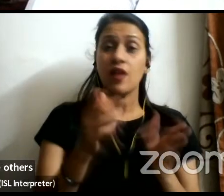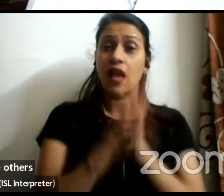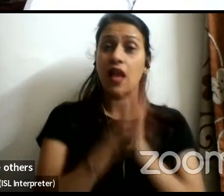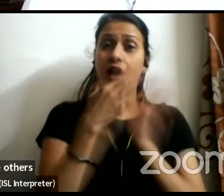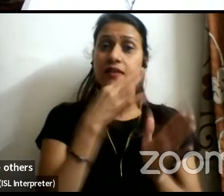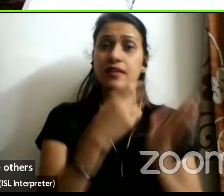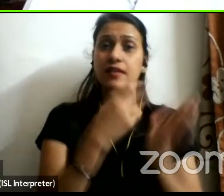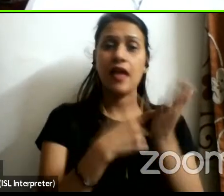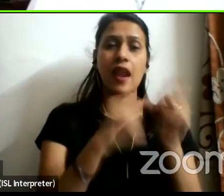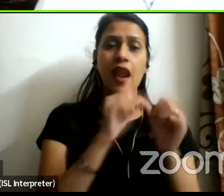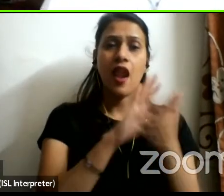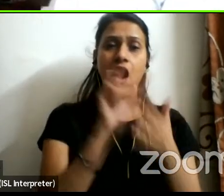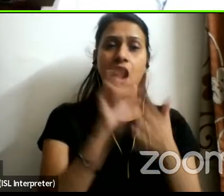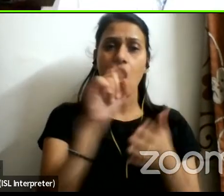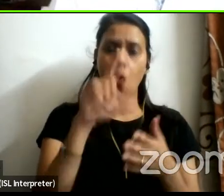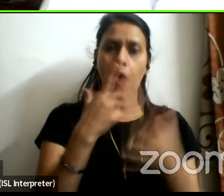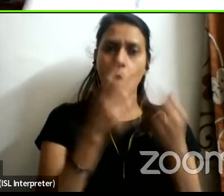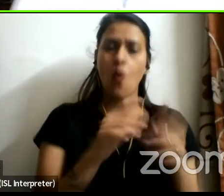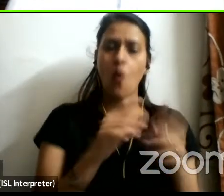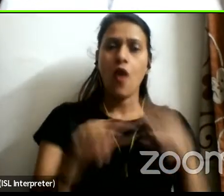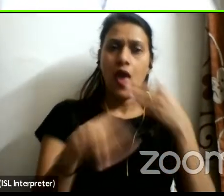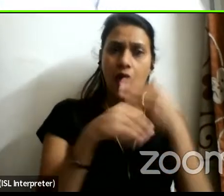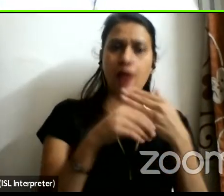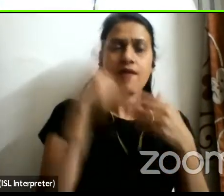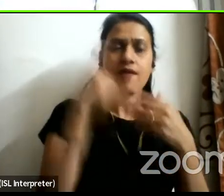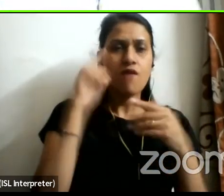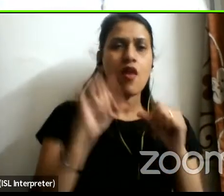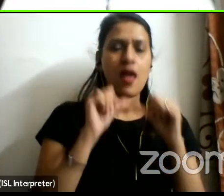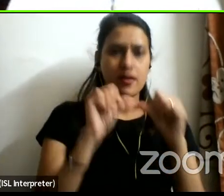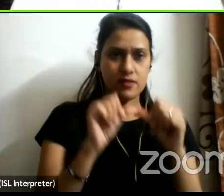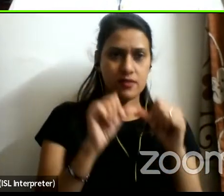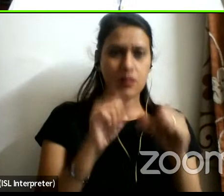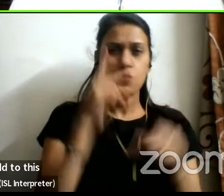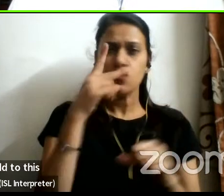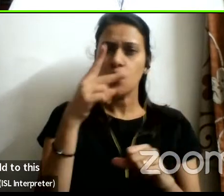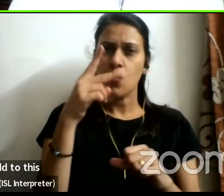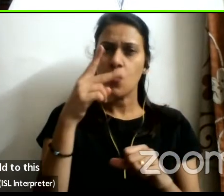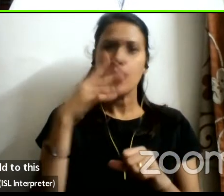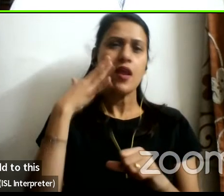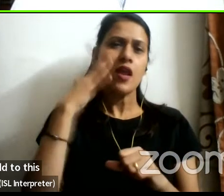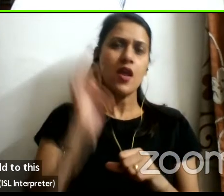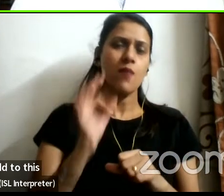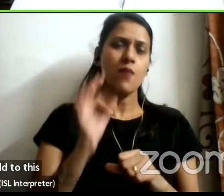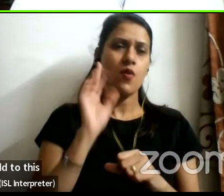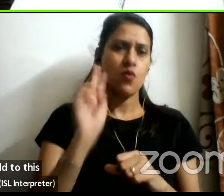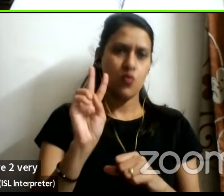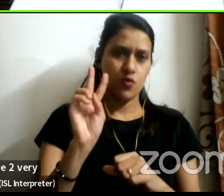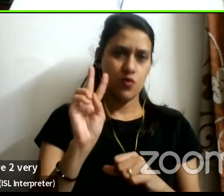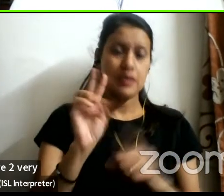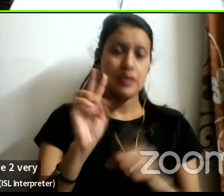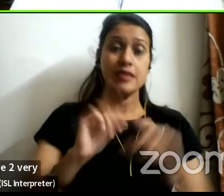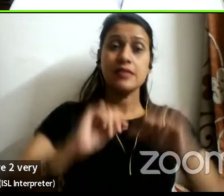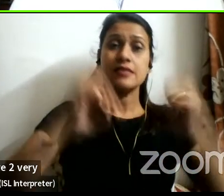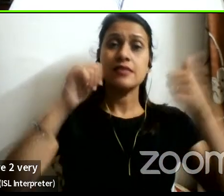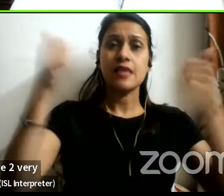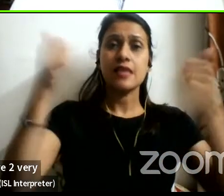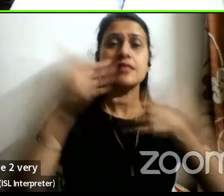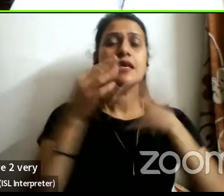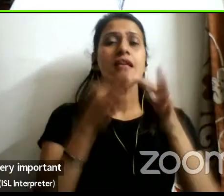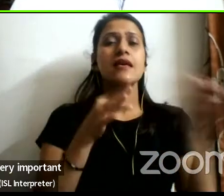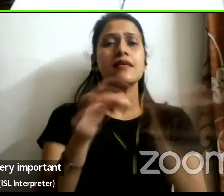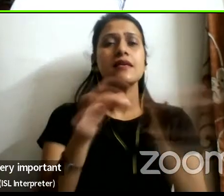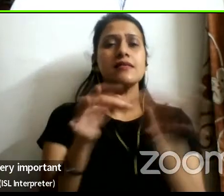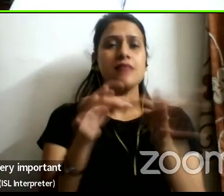add to this. Sure. No, thank you, Amber. There are two very important successful examples in the